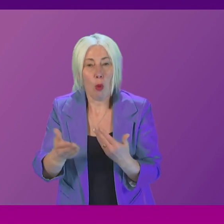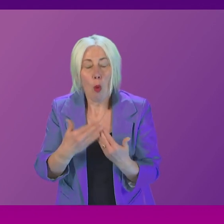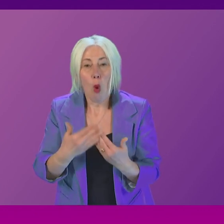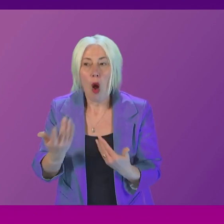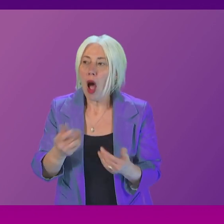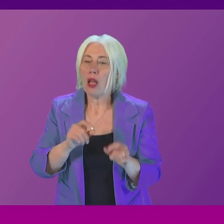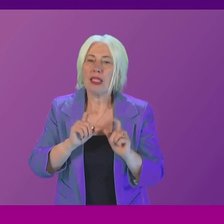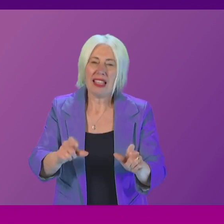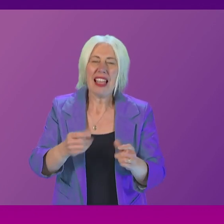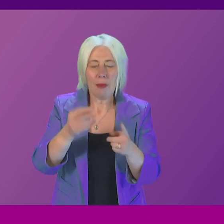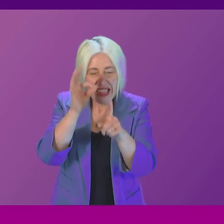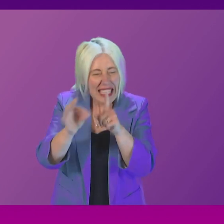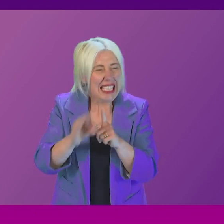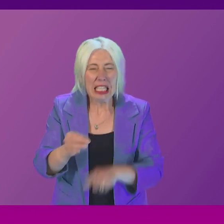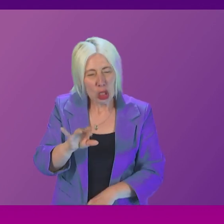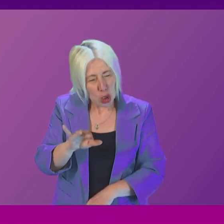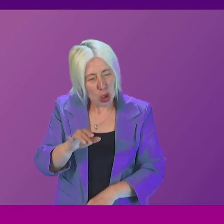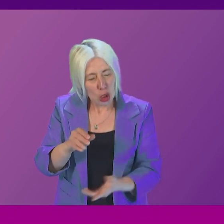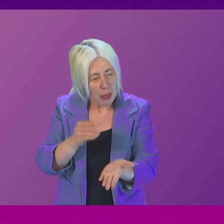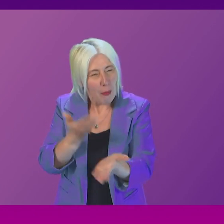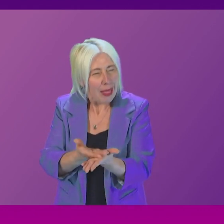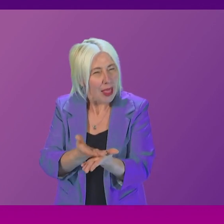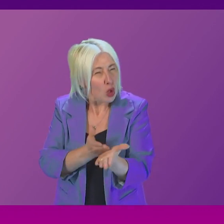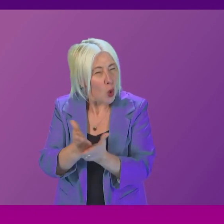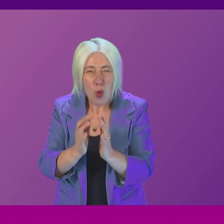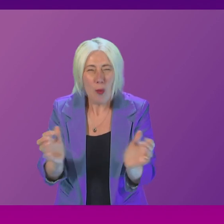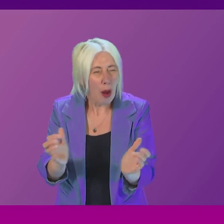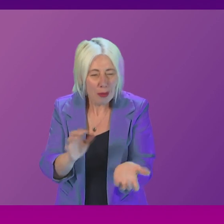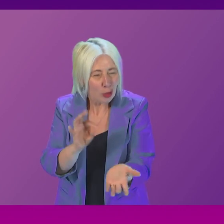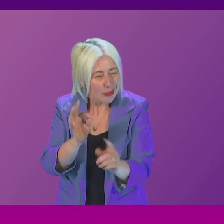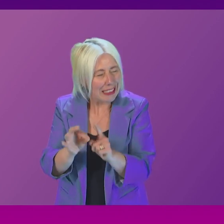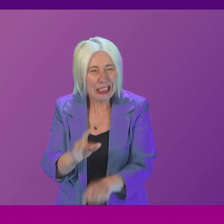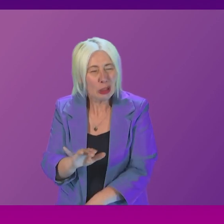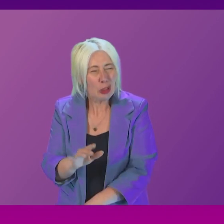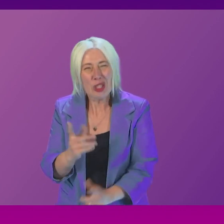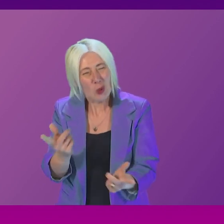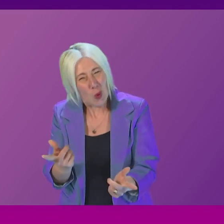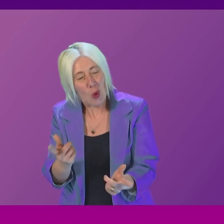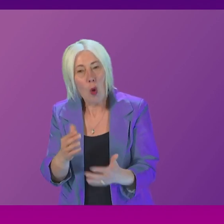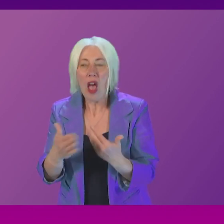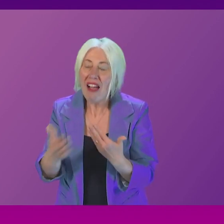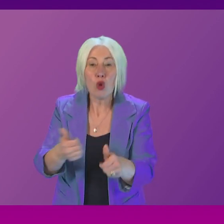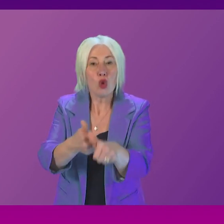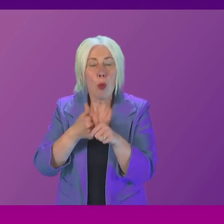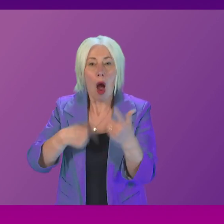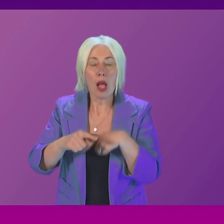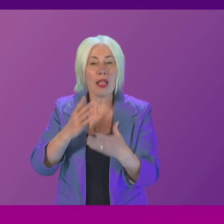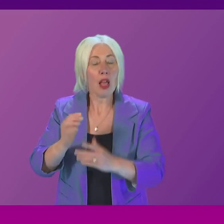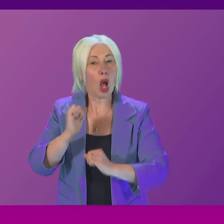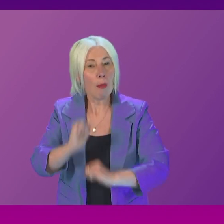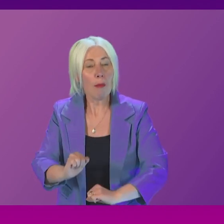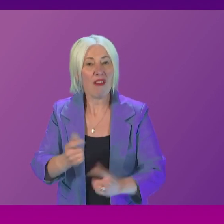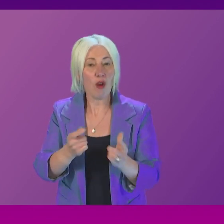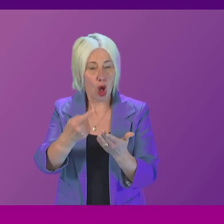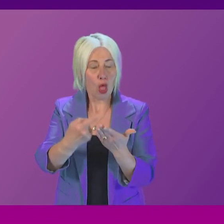or the detail isn't there in the bill as it goes through Parliament. So to gain greater support of Parliament, either there's a commitment for the regulations